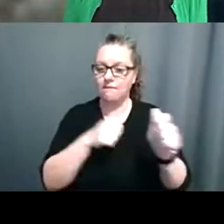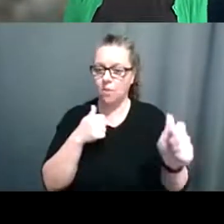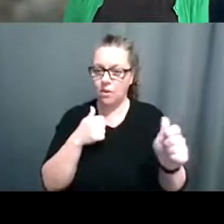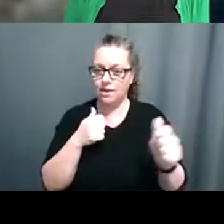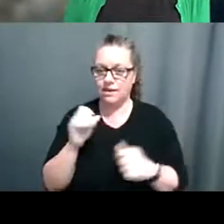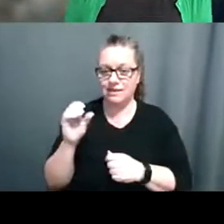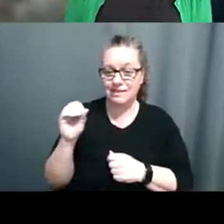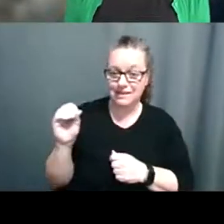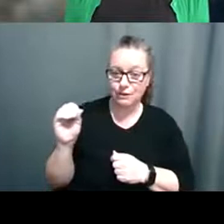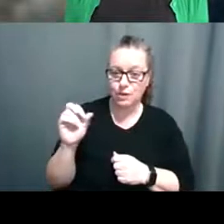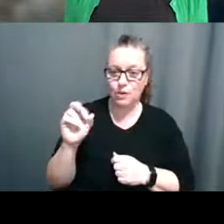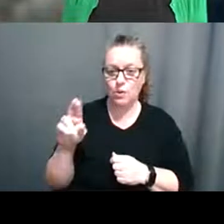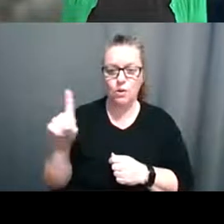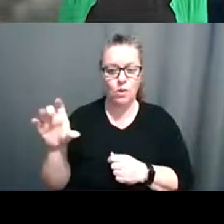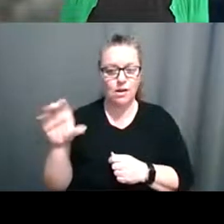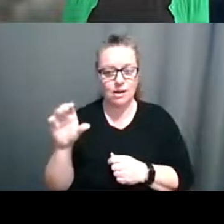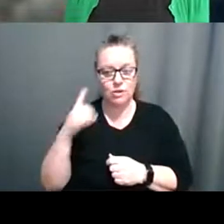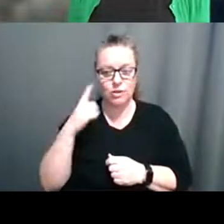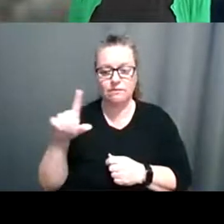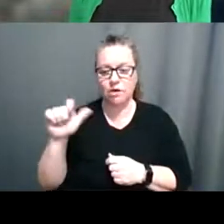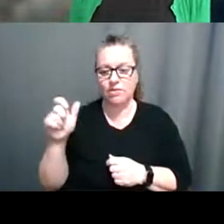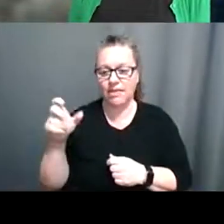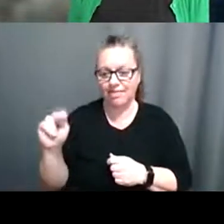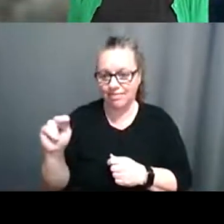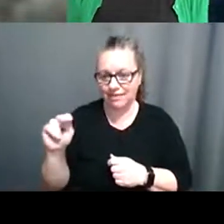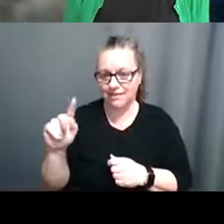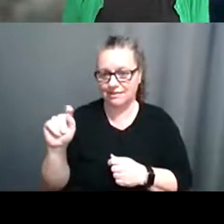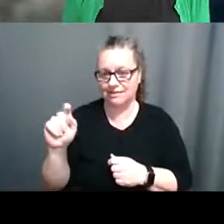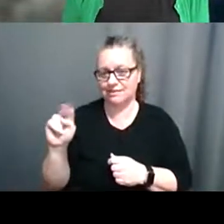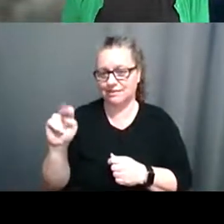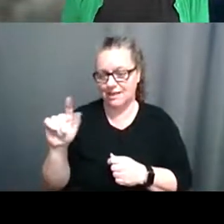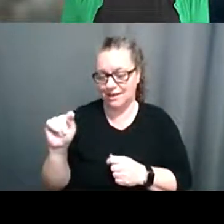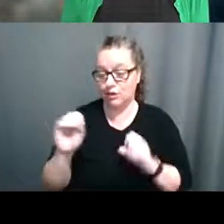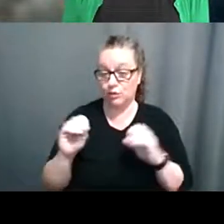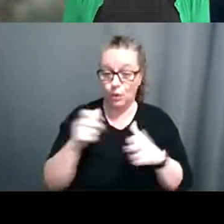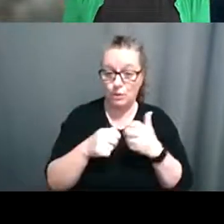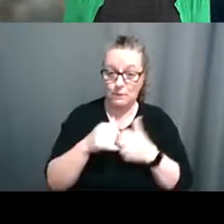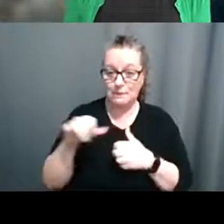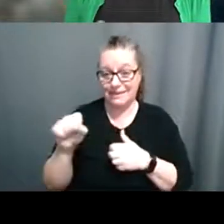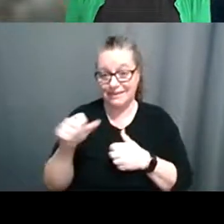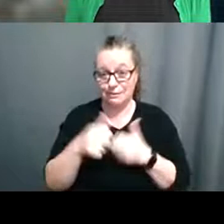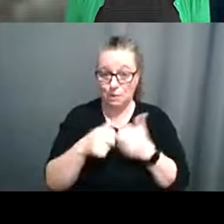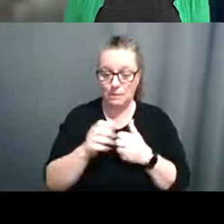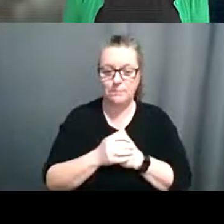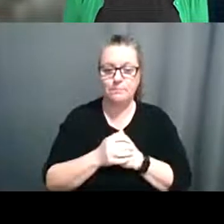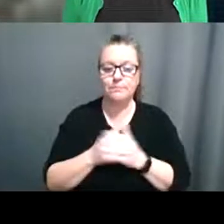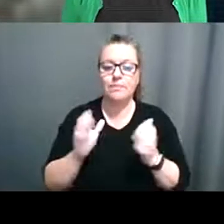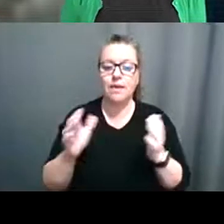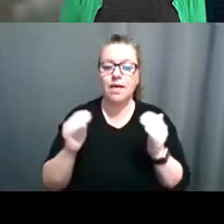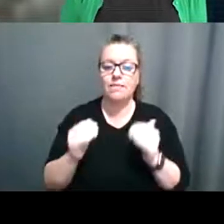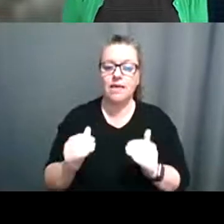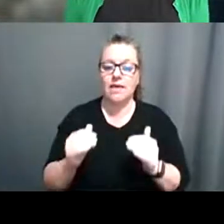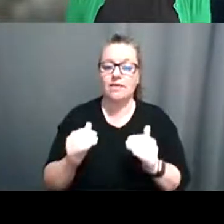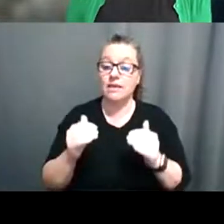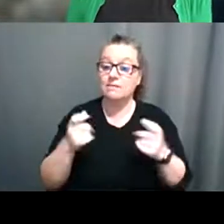or 100 for the lean tenant, no problem is a problem. And does management support